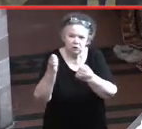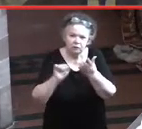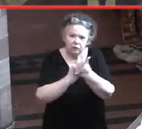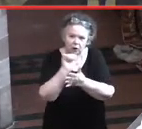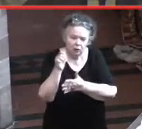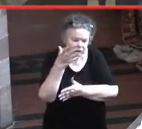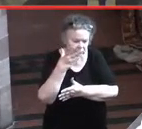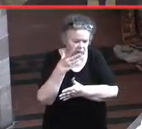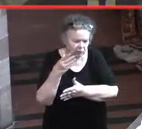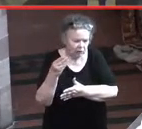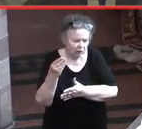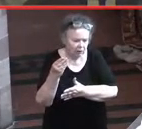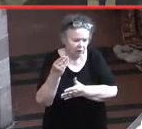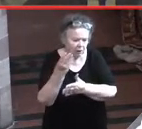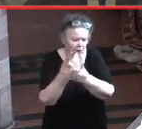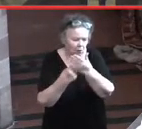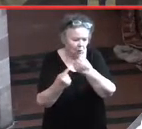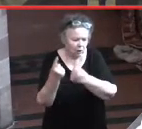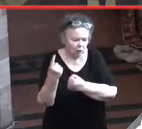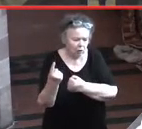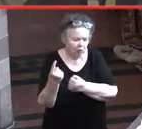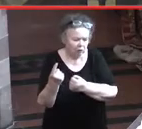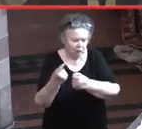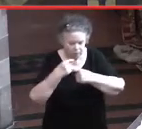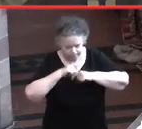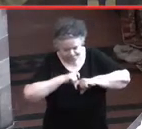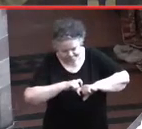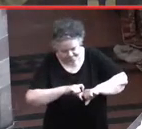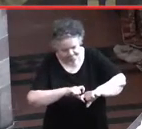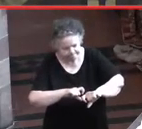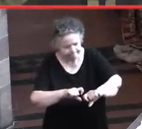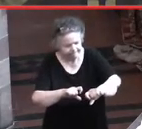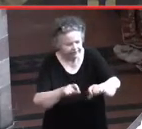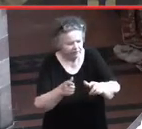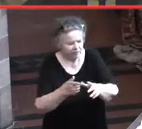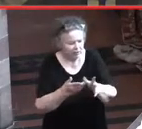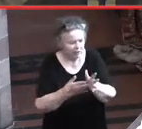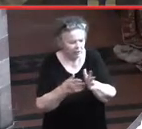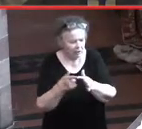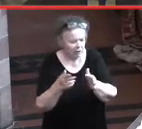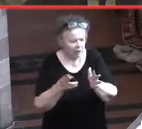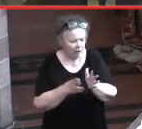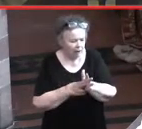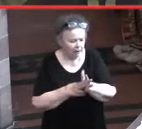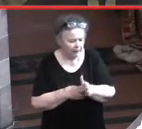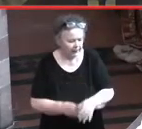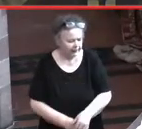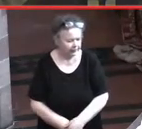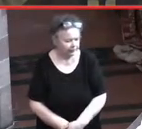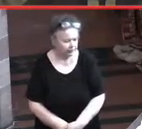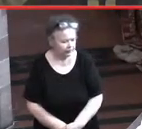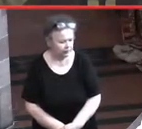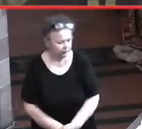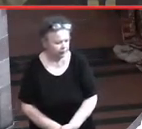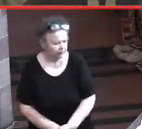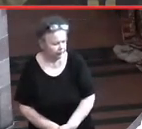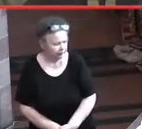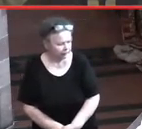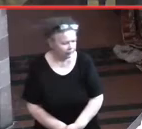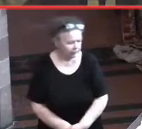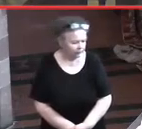unity of the Holy Spirit, one God, for ever and ever. Amen.